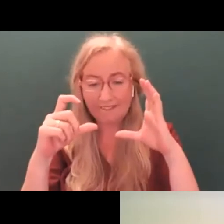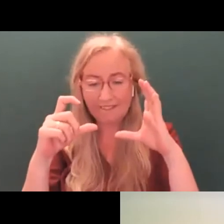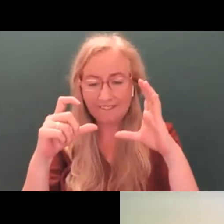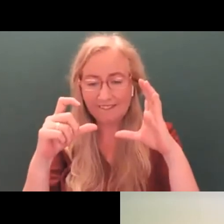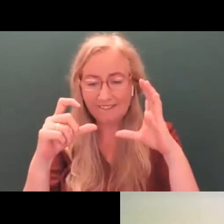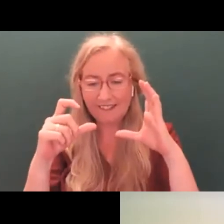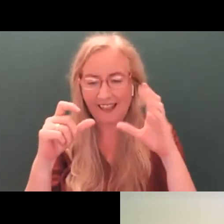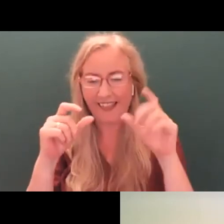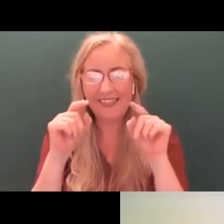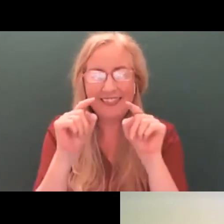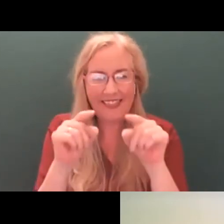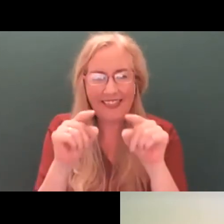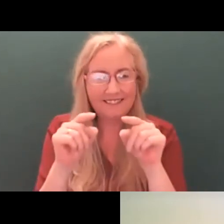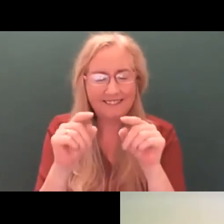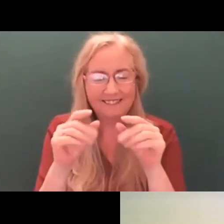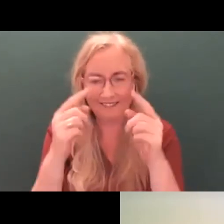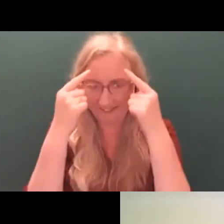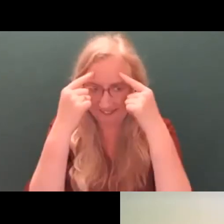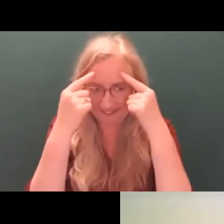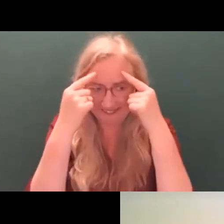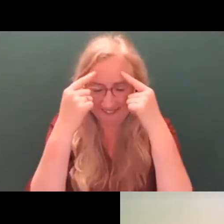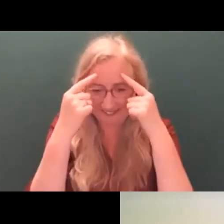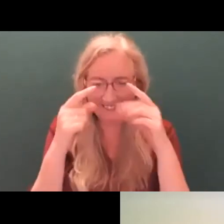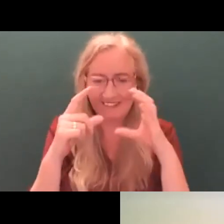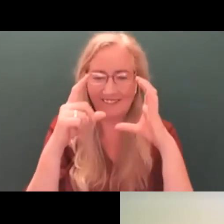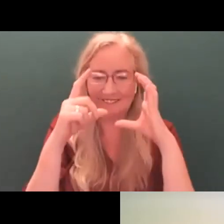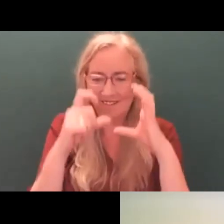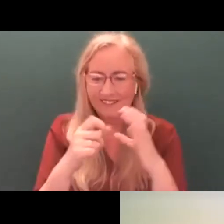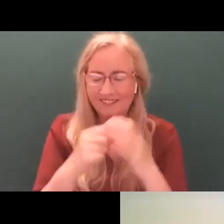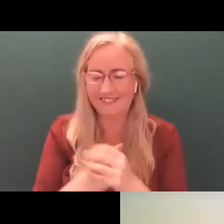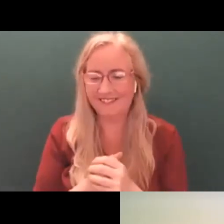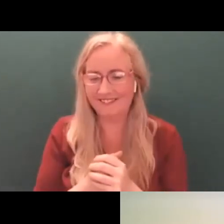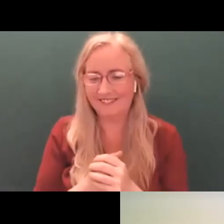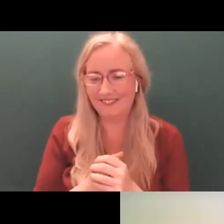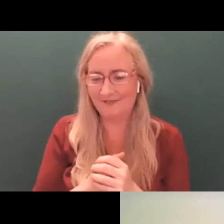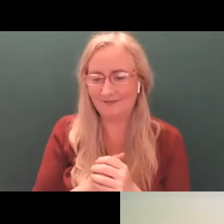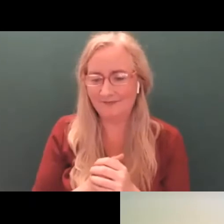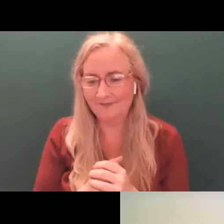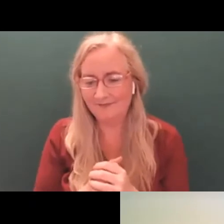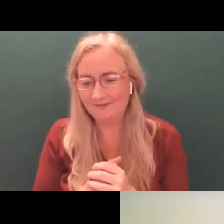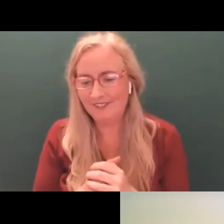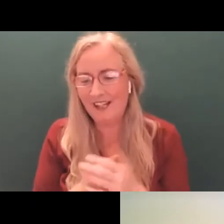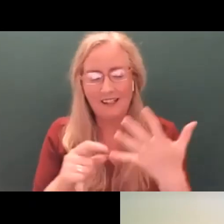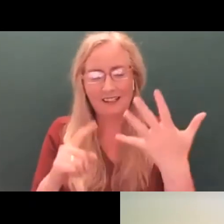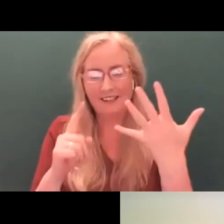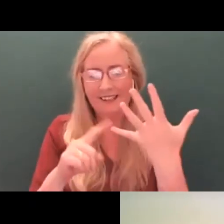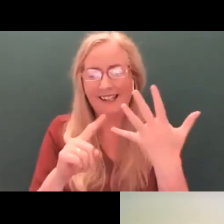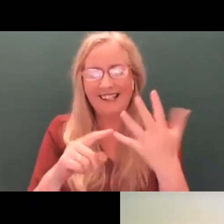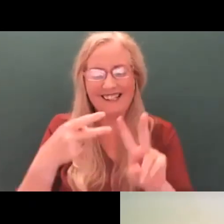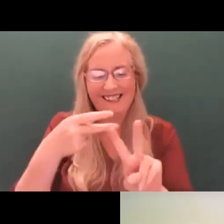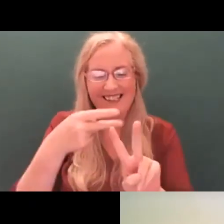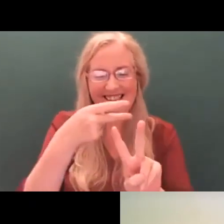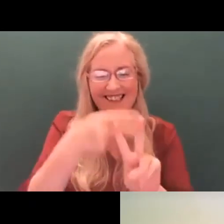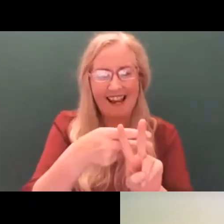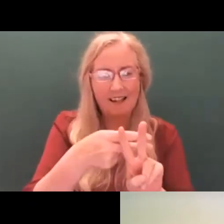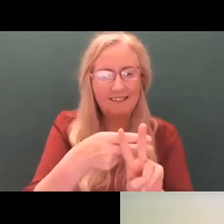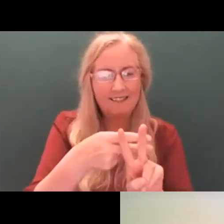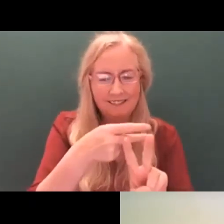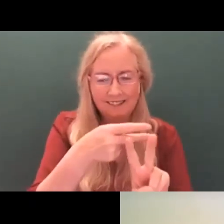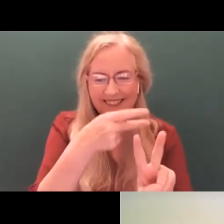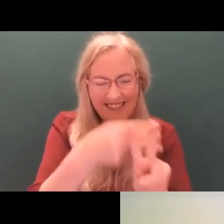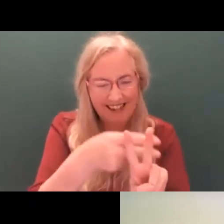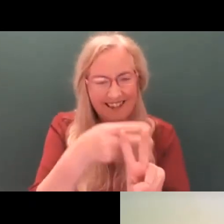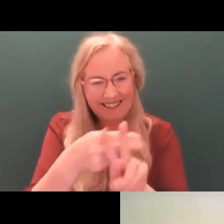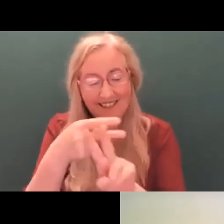I've that embedded in that idea of a photograph. I'm not saying don't do that. I'm saying do that. And then tag the relevant agencies. So